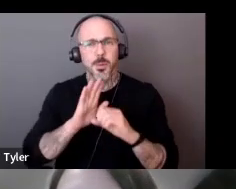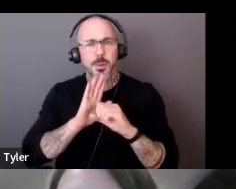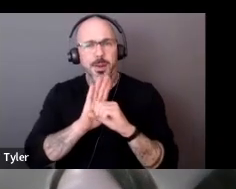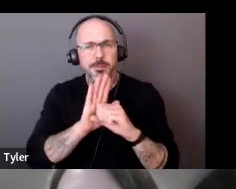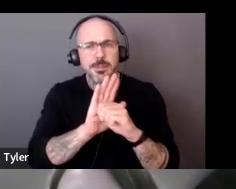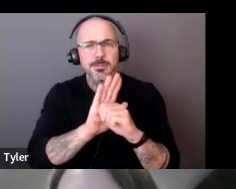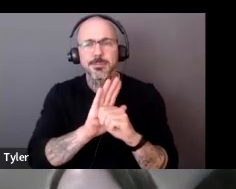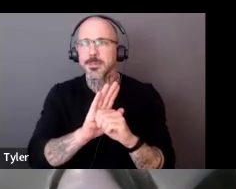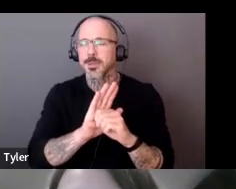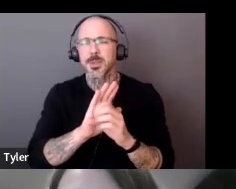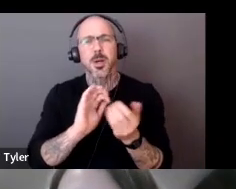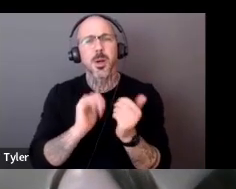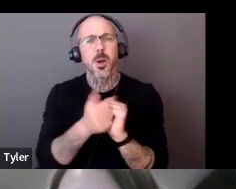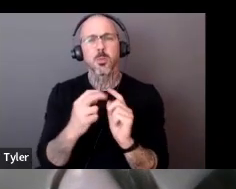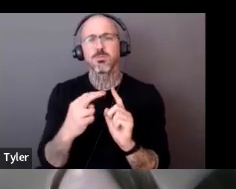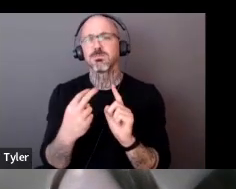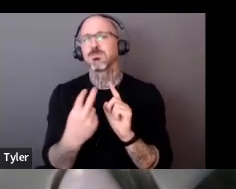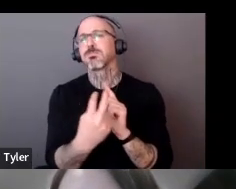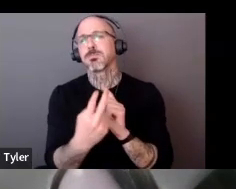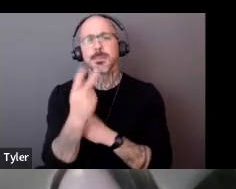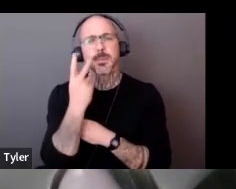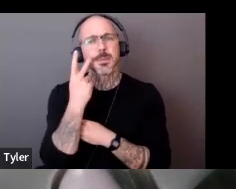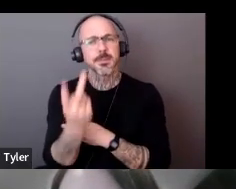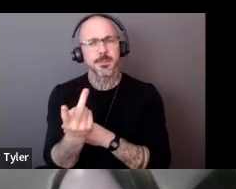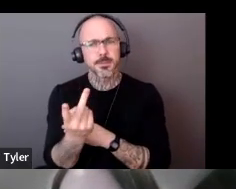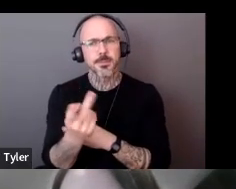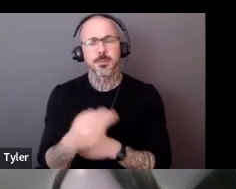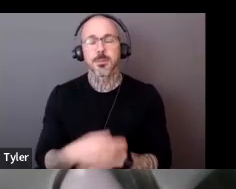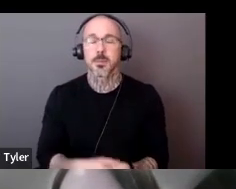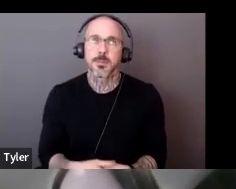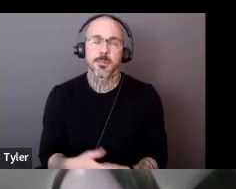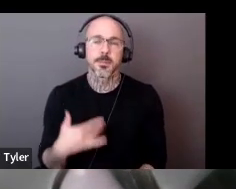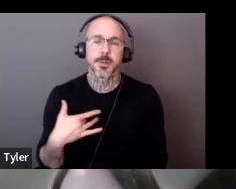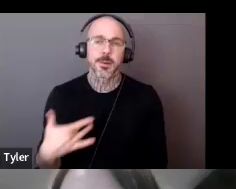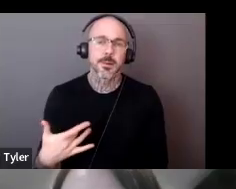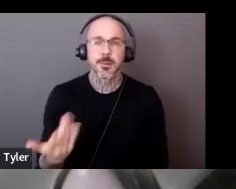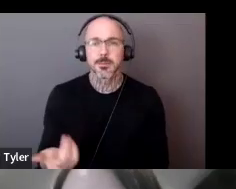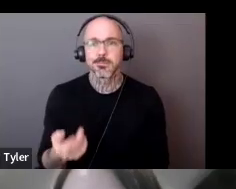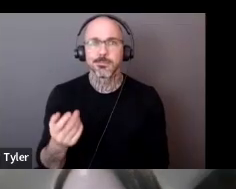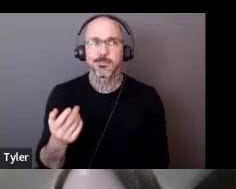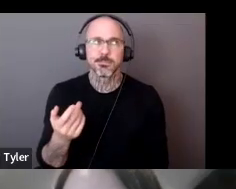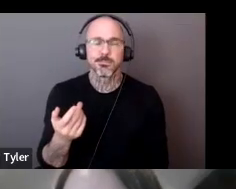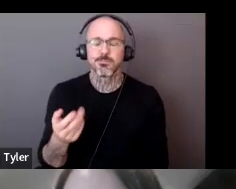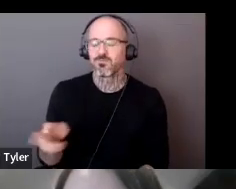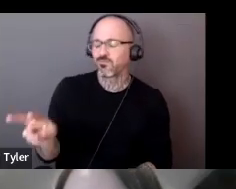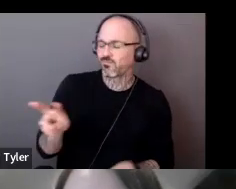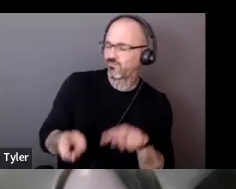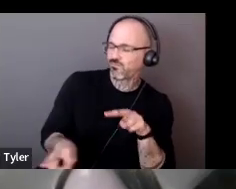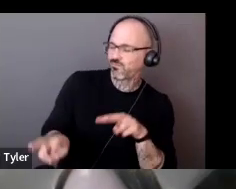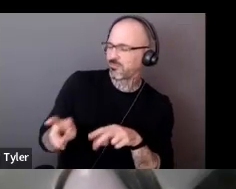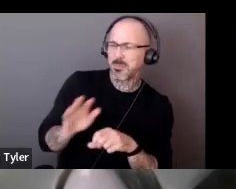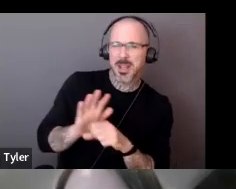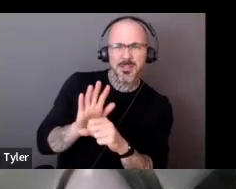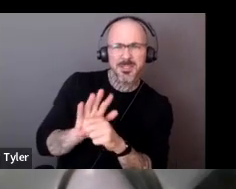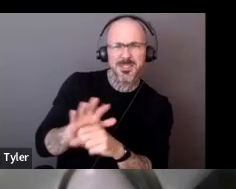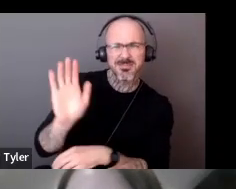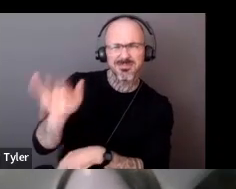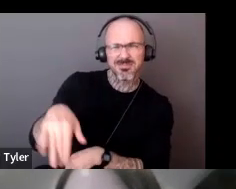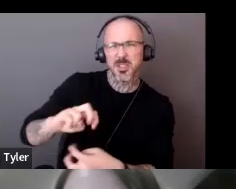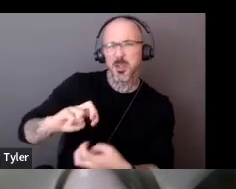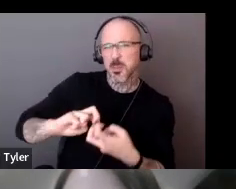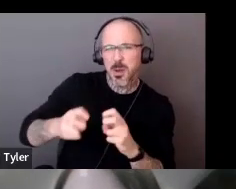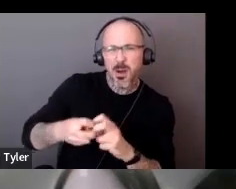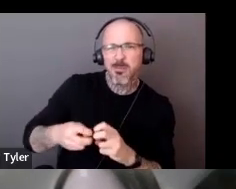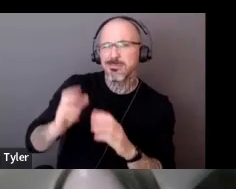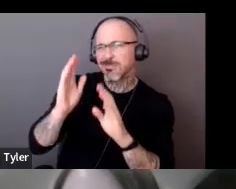because sometimes it's, oh, you're causing trouble, you don't need to cause trouble. But people